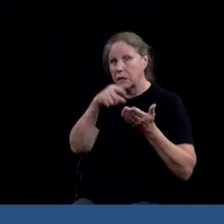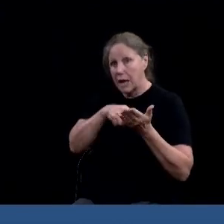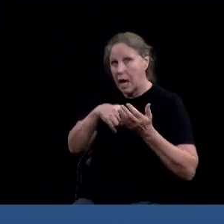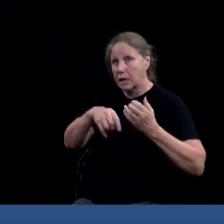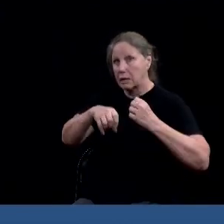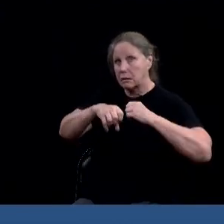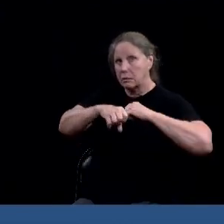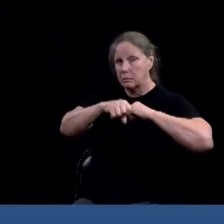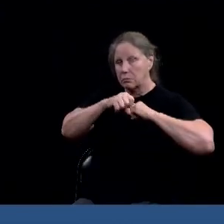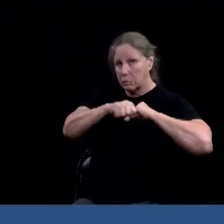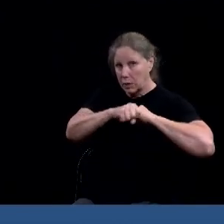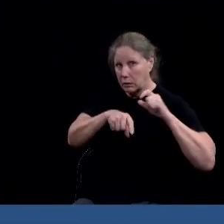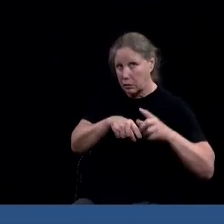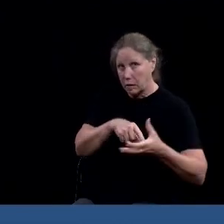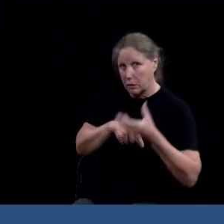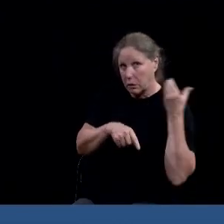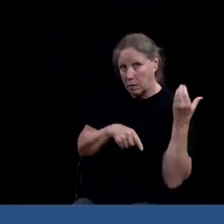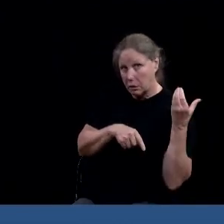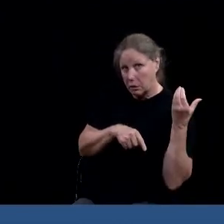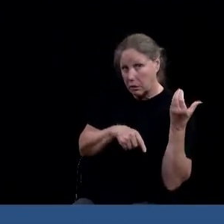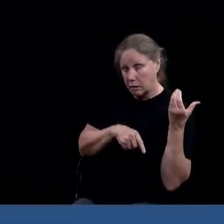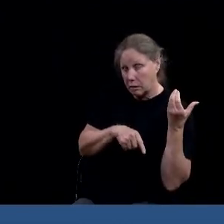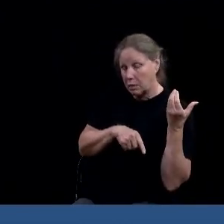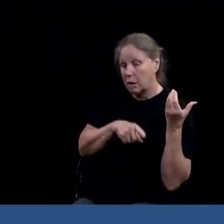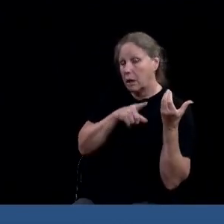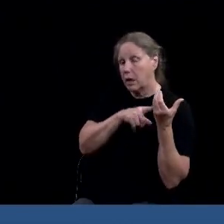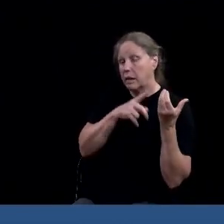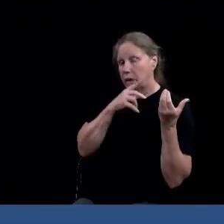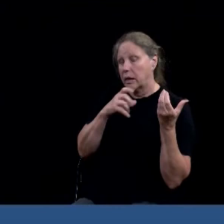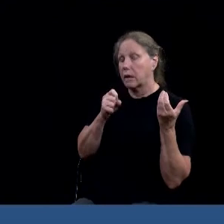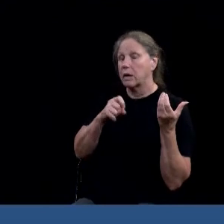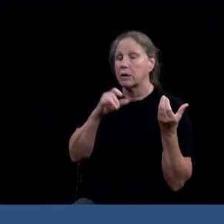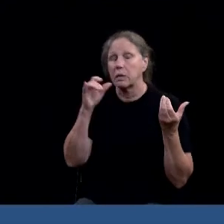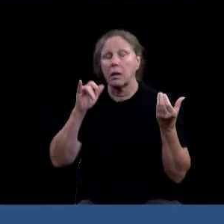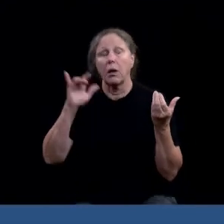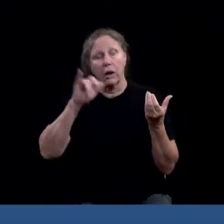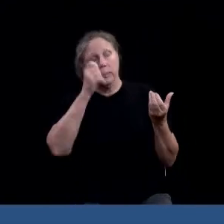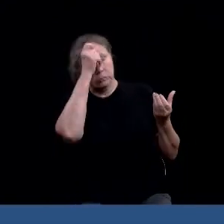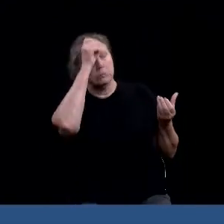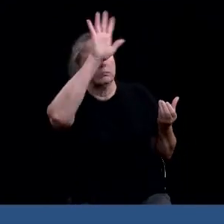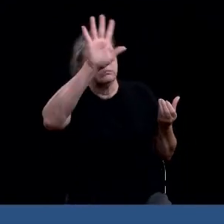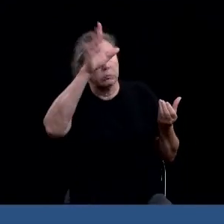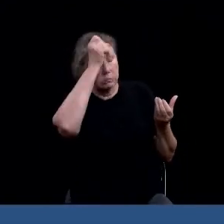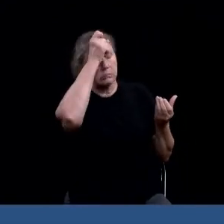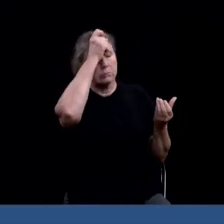they may make a loan. Yeah. Yep. Okay. No, that makes sense.